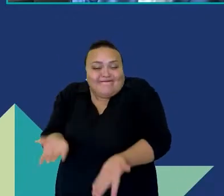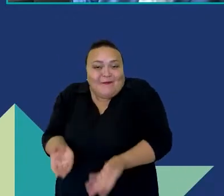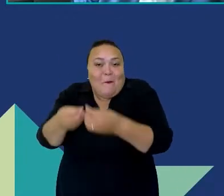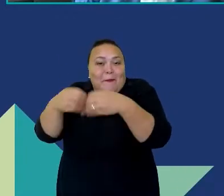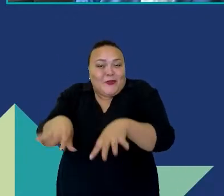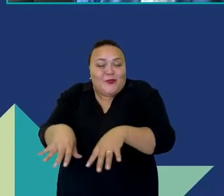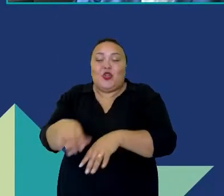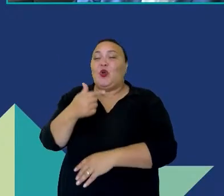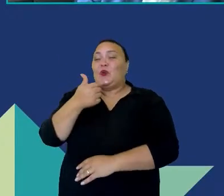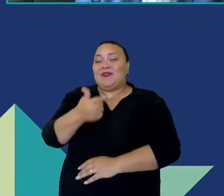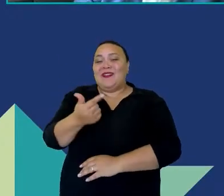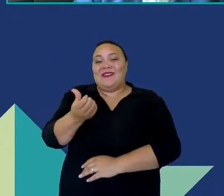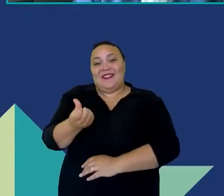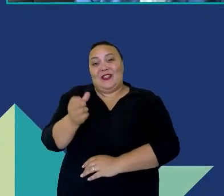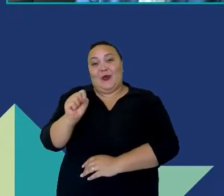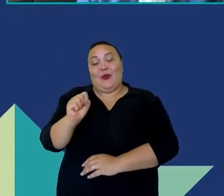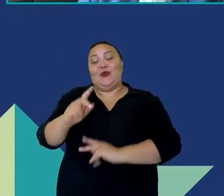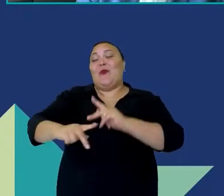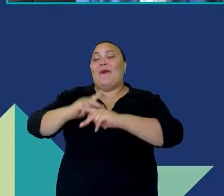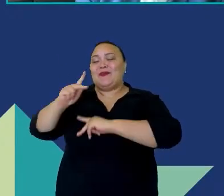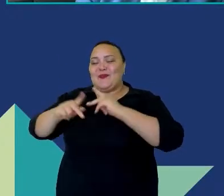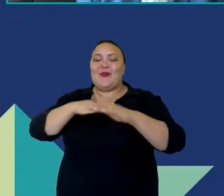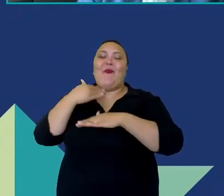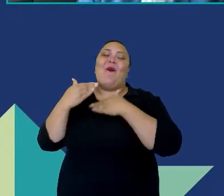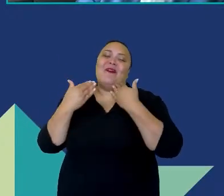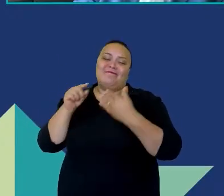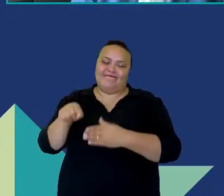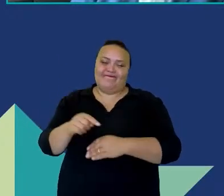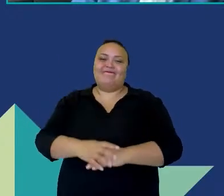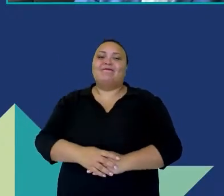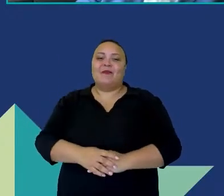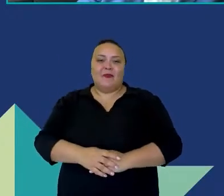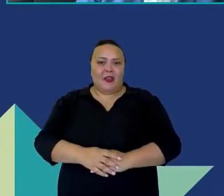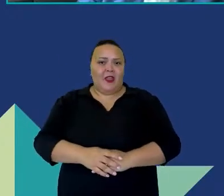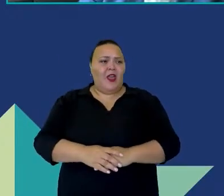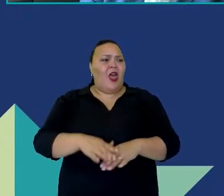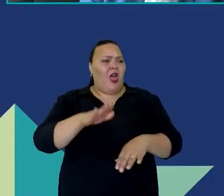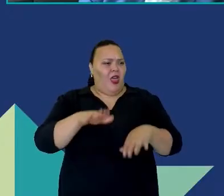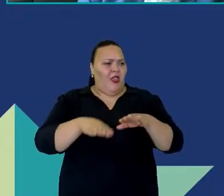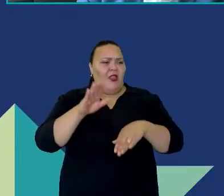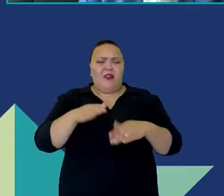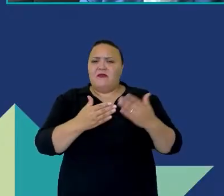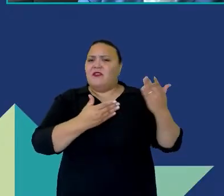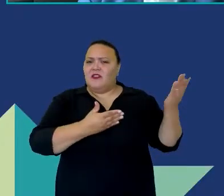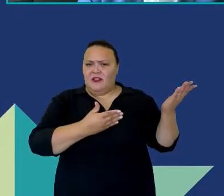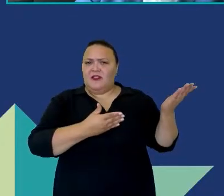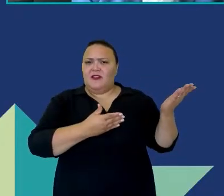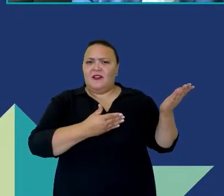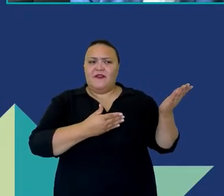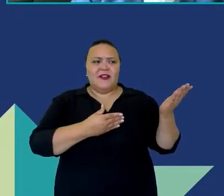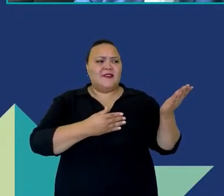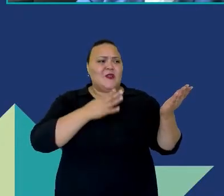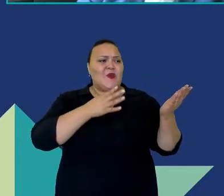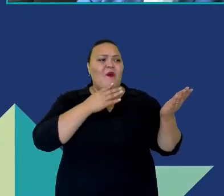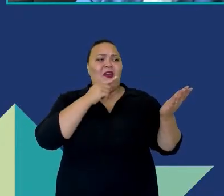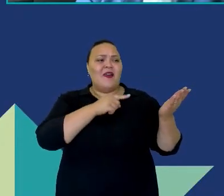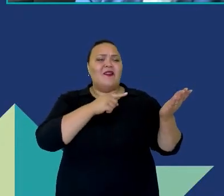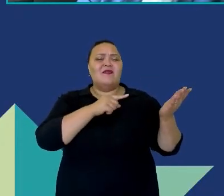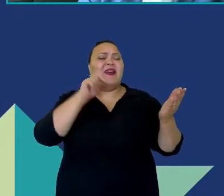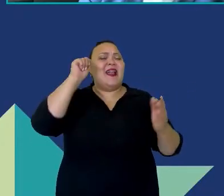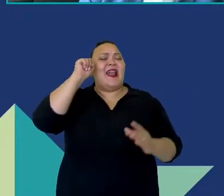Mariesspruit, you may also be familiar with this one. In South Africa, 17 people lost their